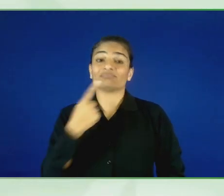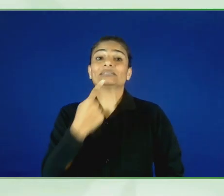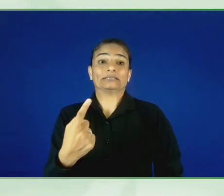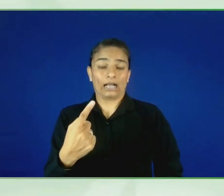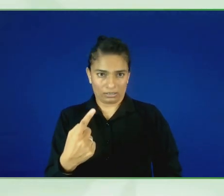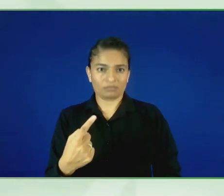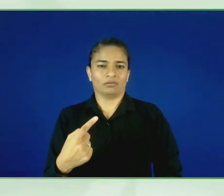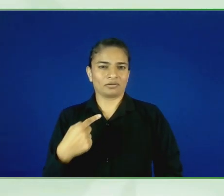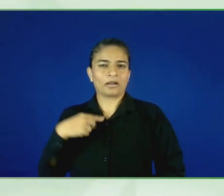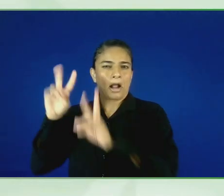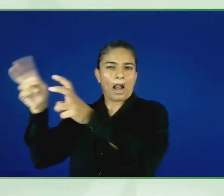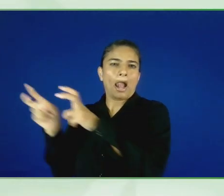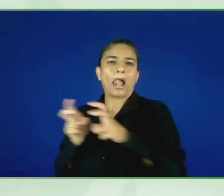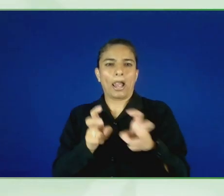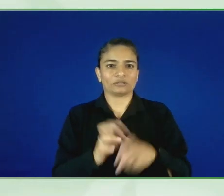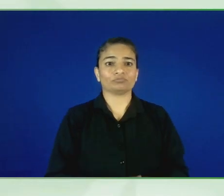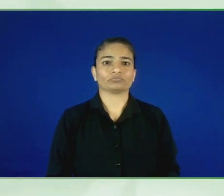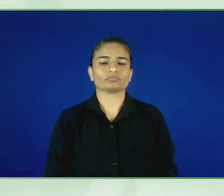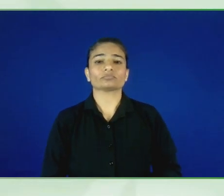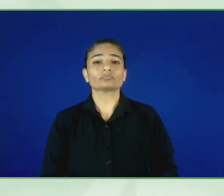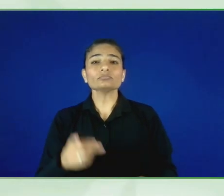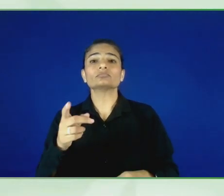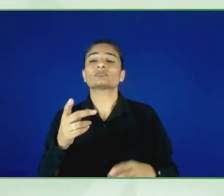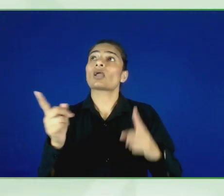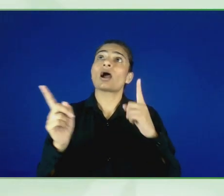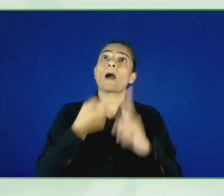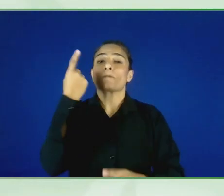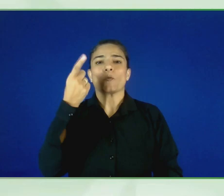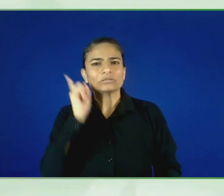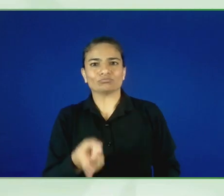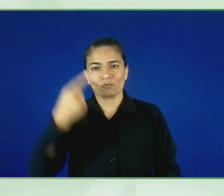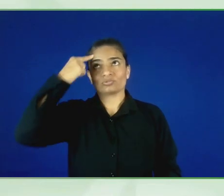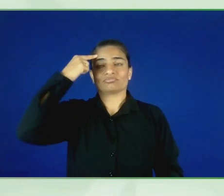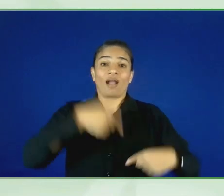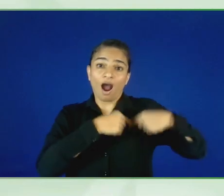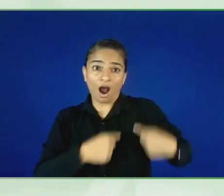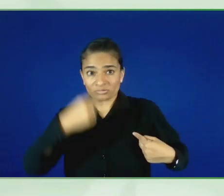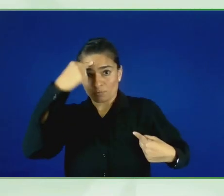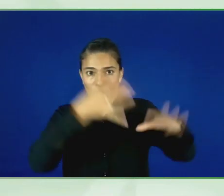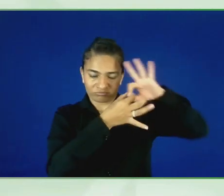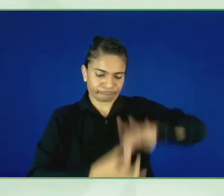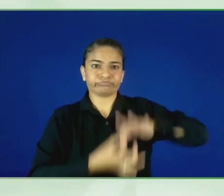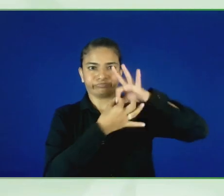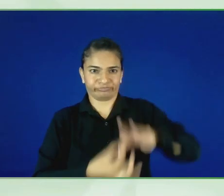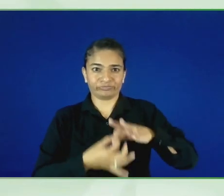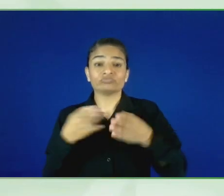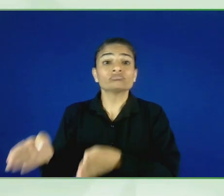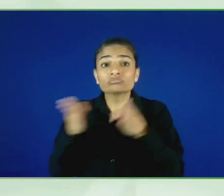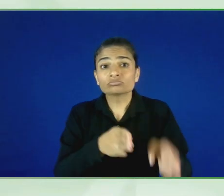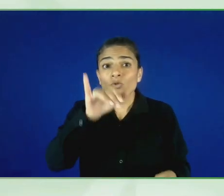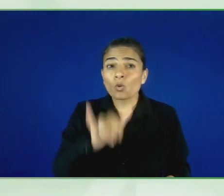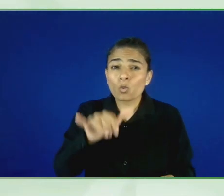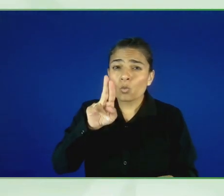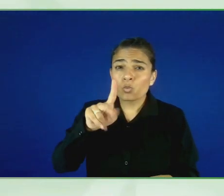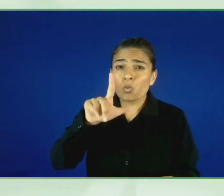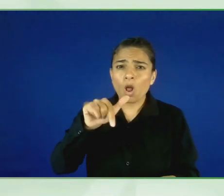I'll turn to Iulia now. Would you be able to tell us a little bit more about how Sanofi is approaching all of this and how you've built your strategy to